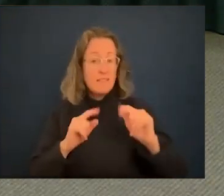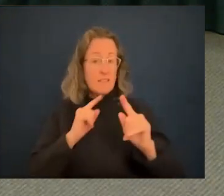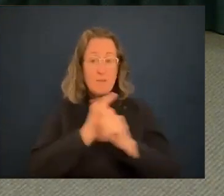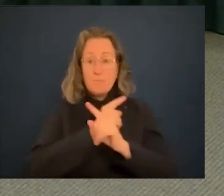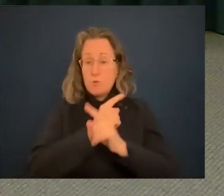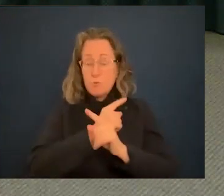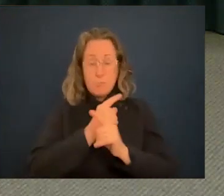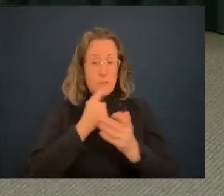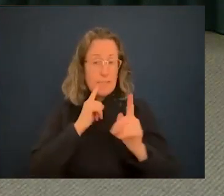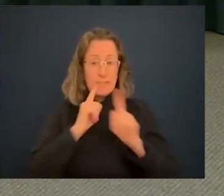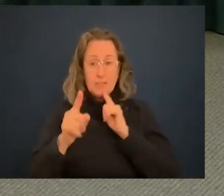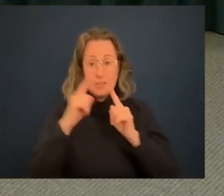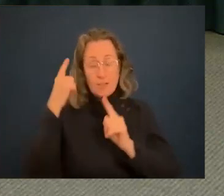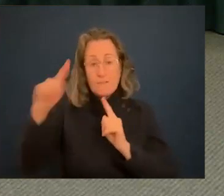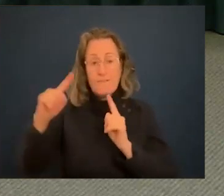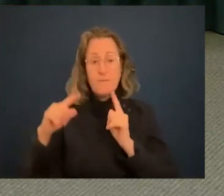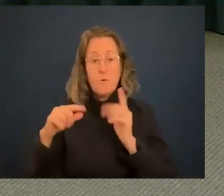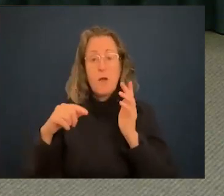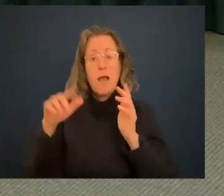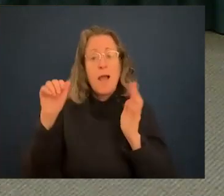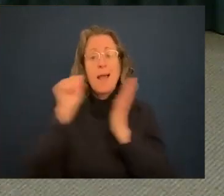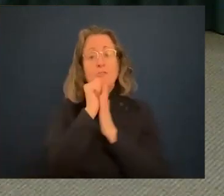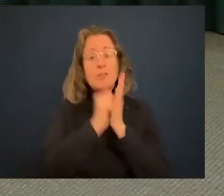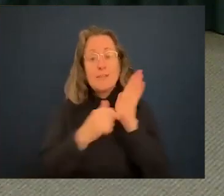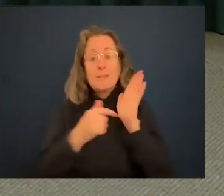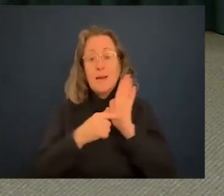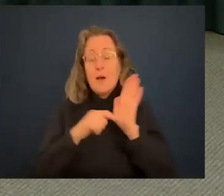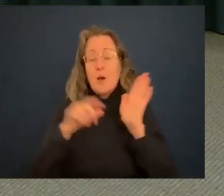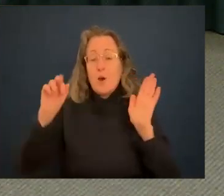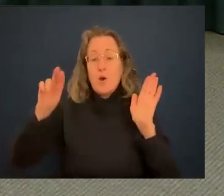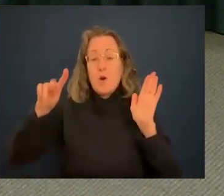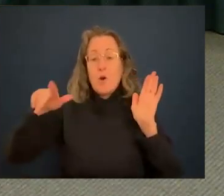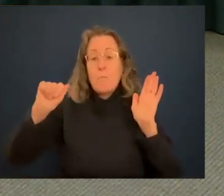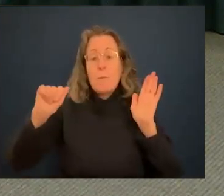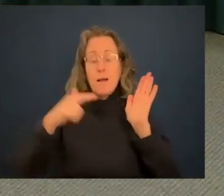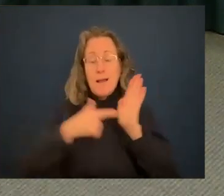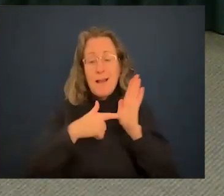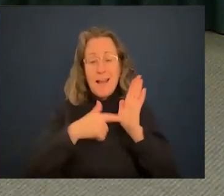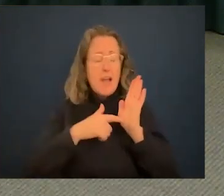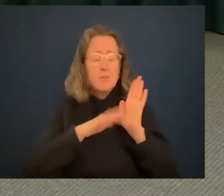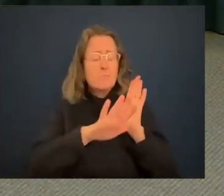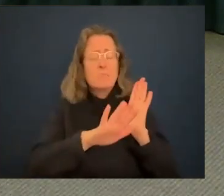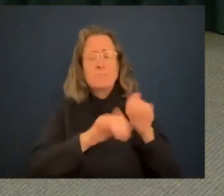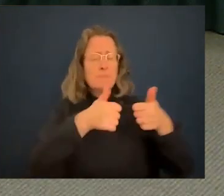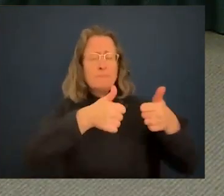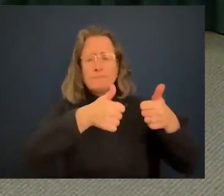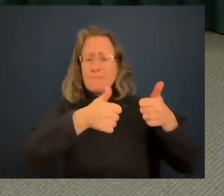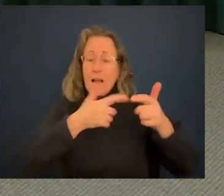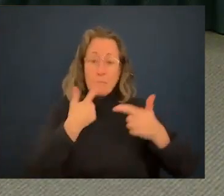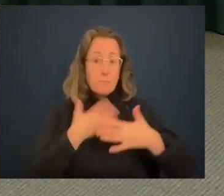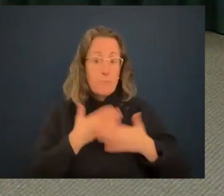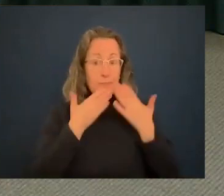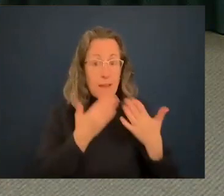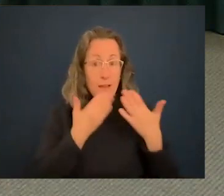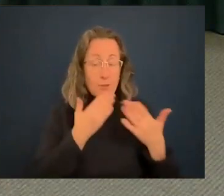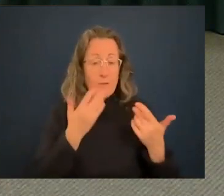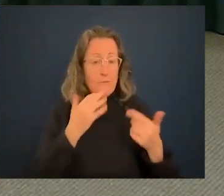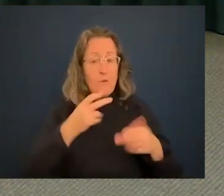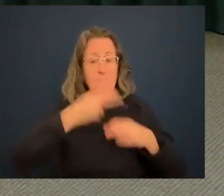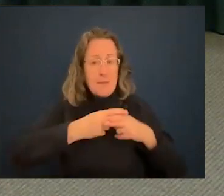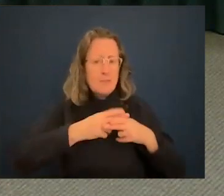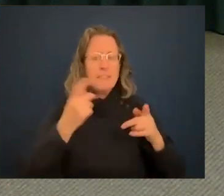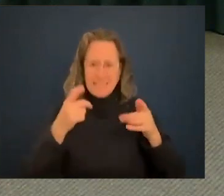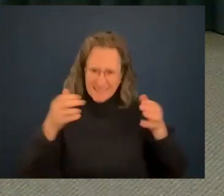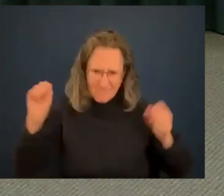Opera part of this discussion which we're going to talk about a little later um but I I actually I really appreciate I think we should have a thorough discussion